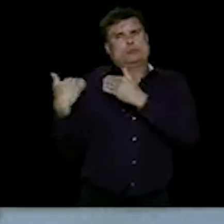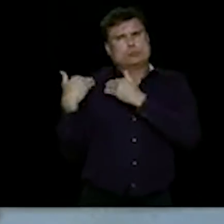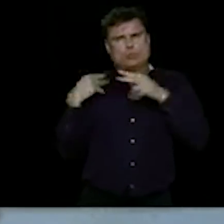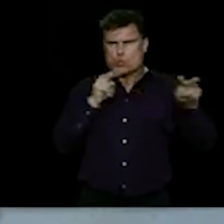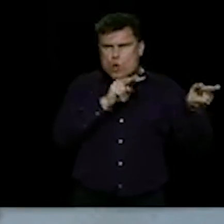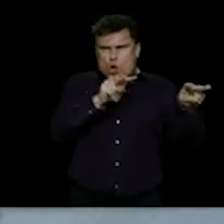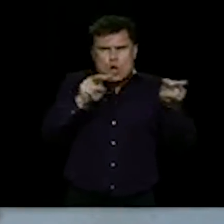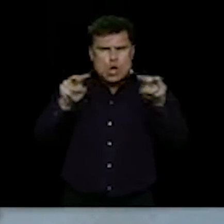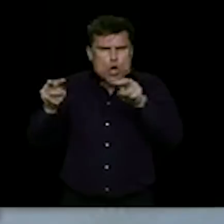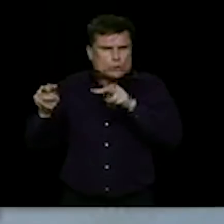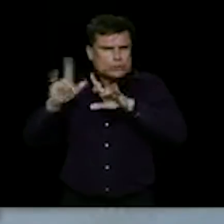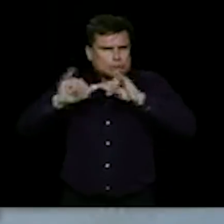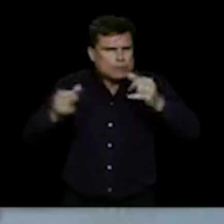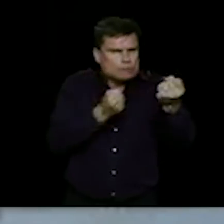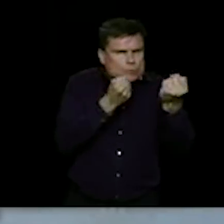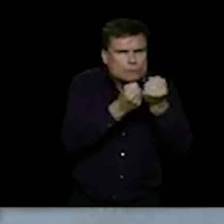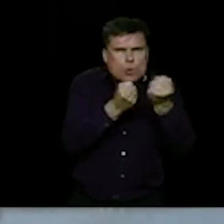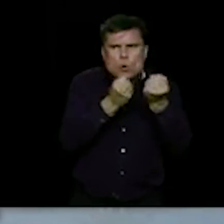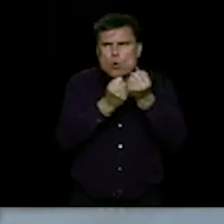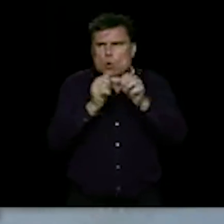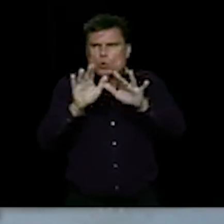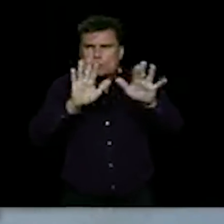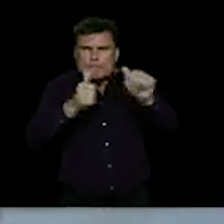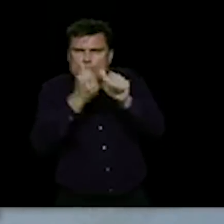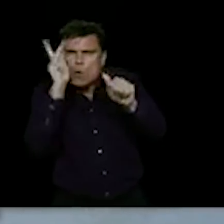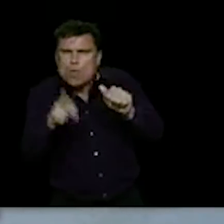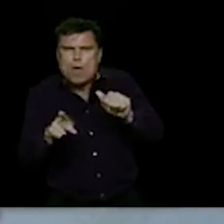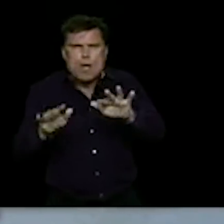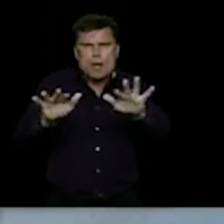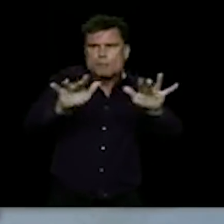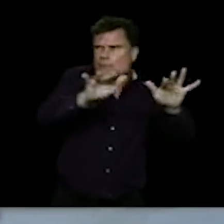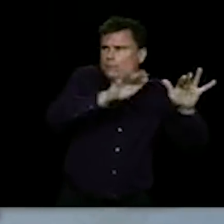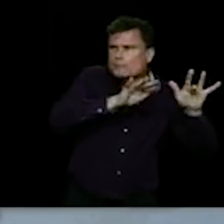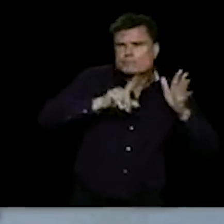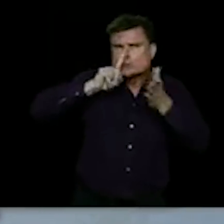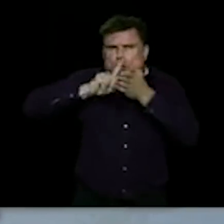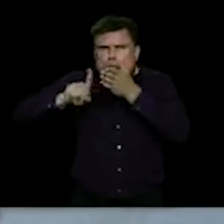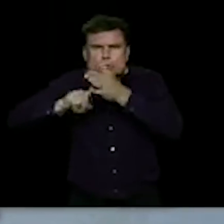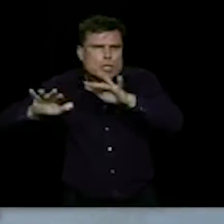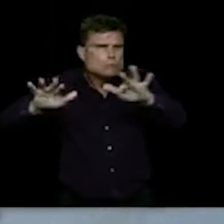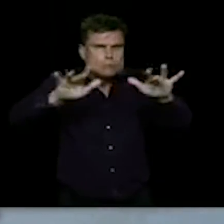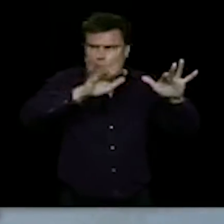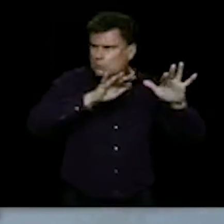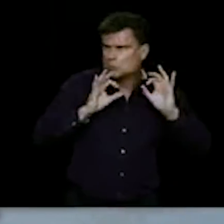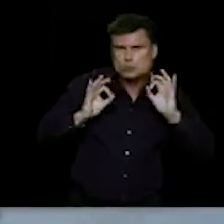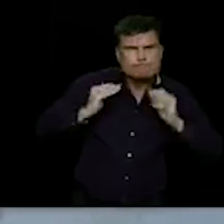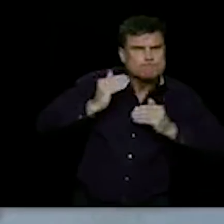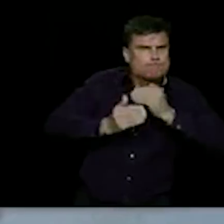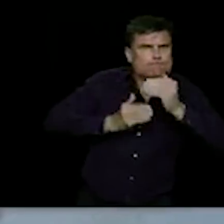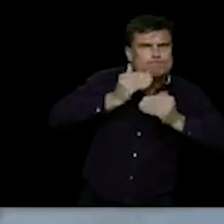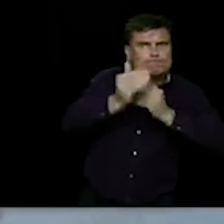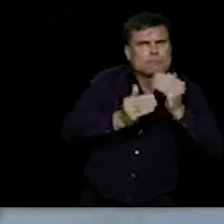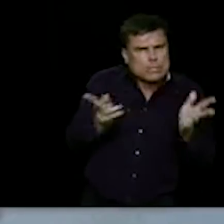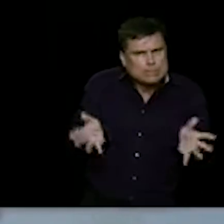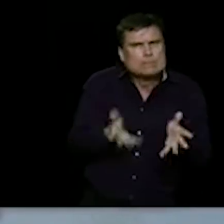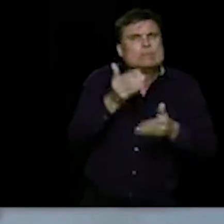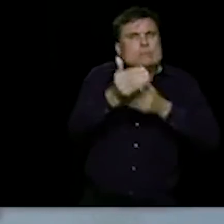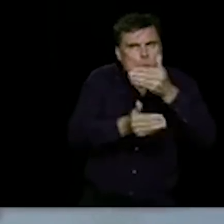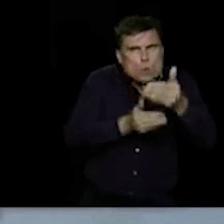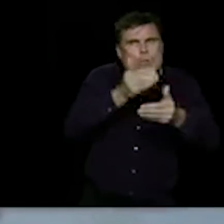transmission. We keep moving forward with the full resources and support of our public health teams across the province.